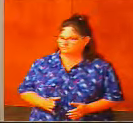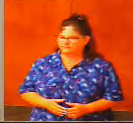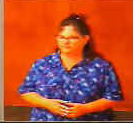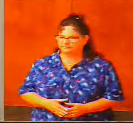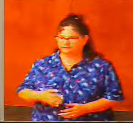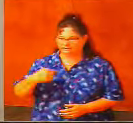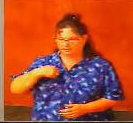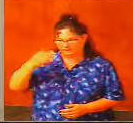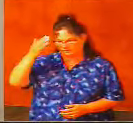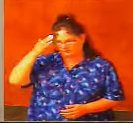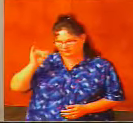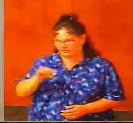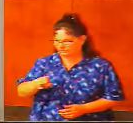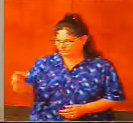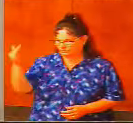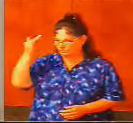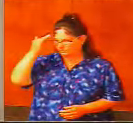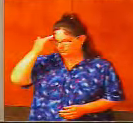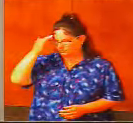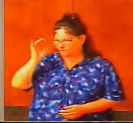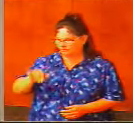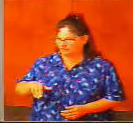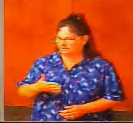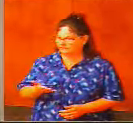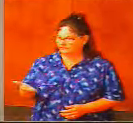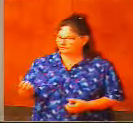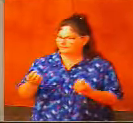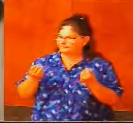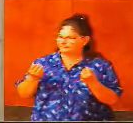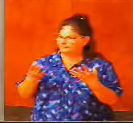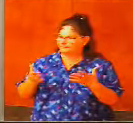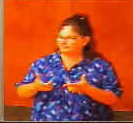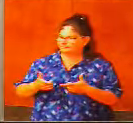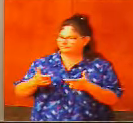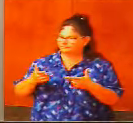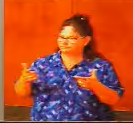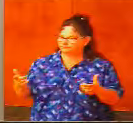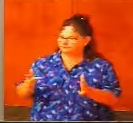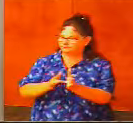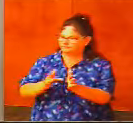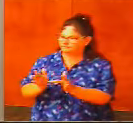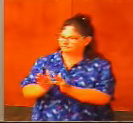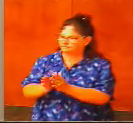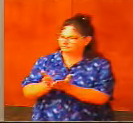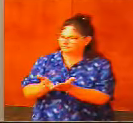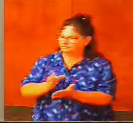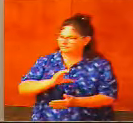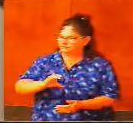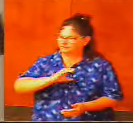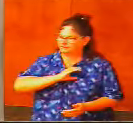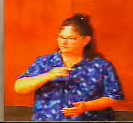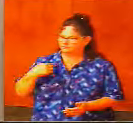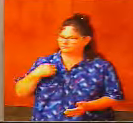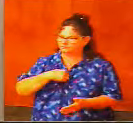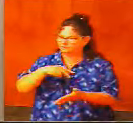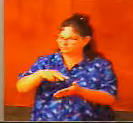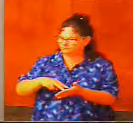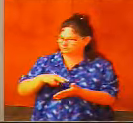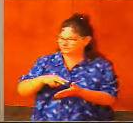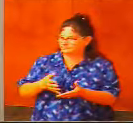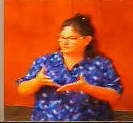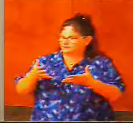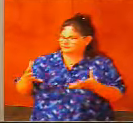And I know that you know that there are major Bible characters that we read a lot about, and there